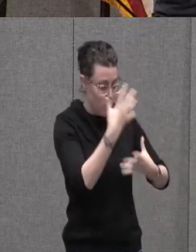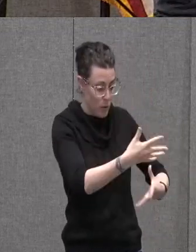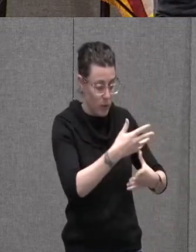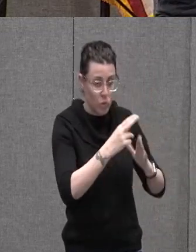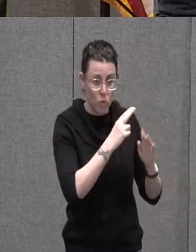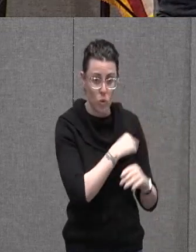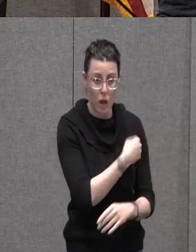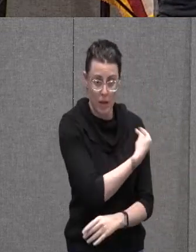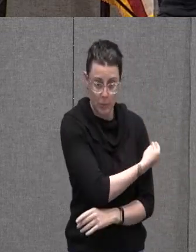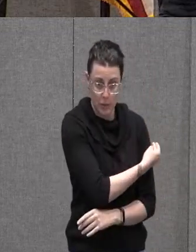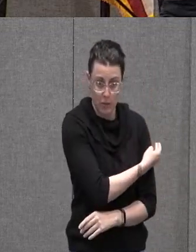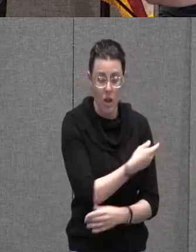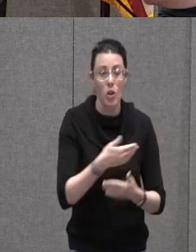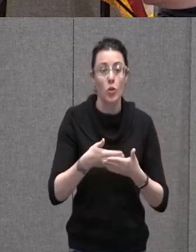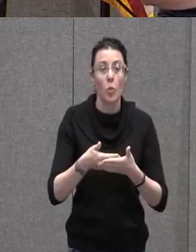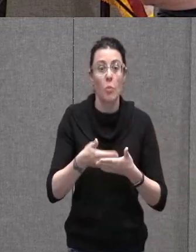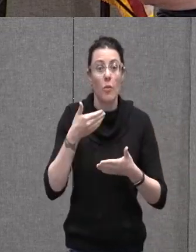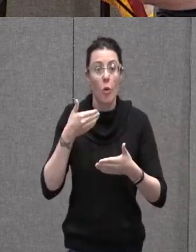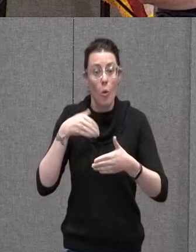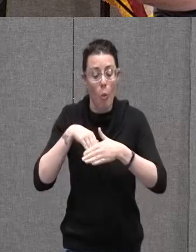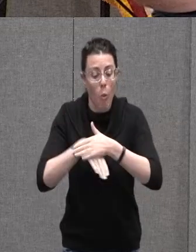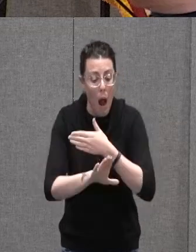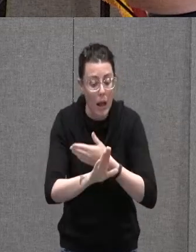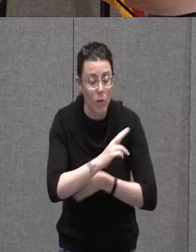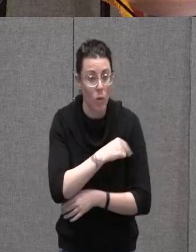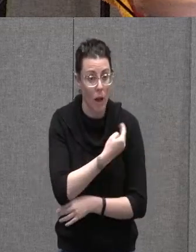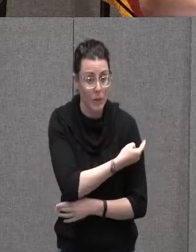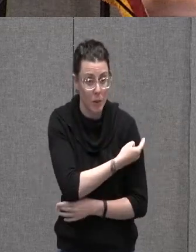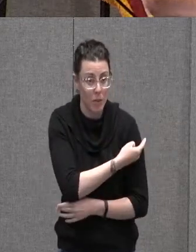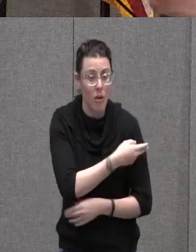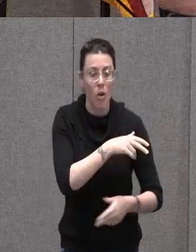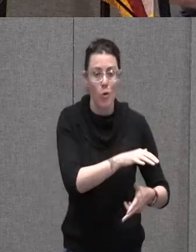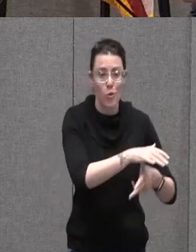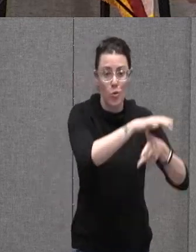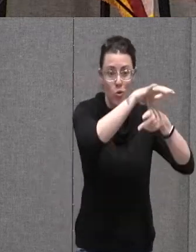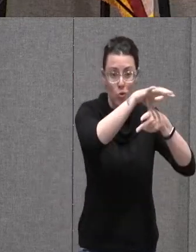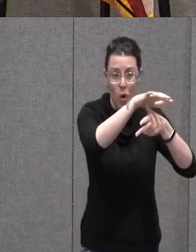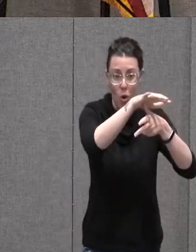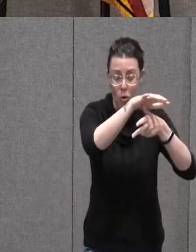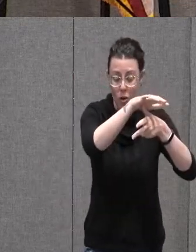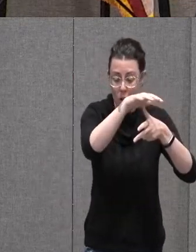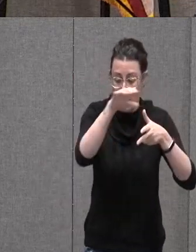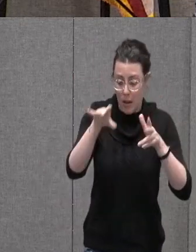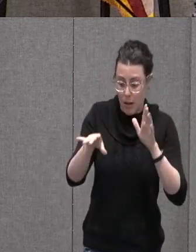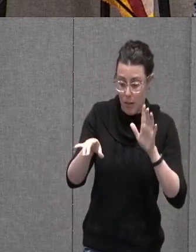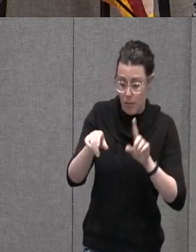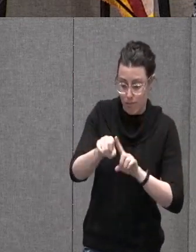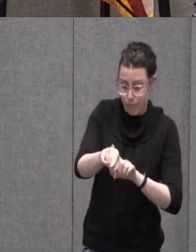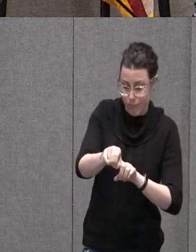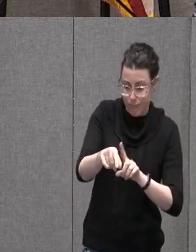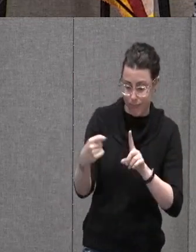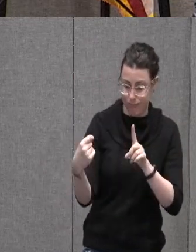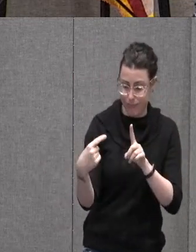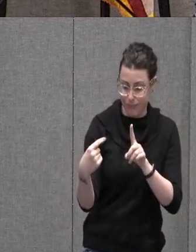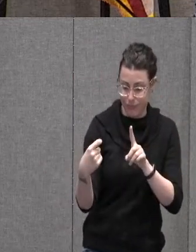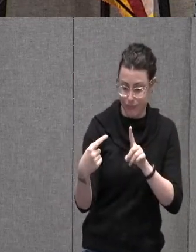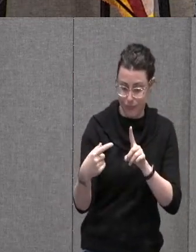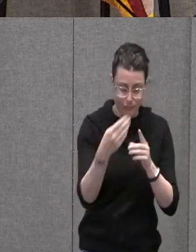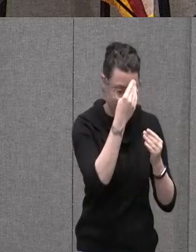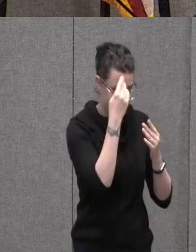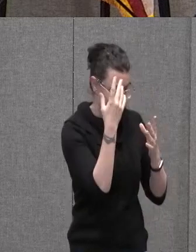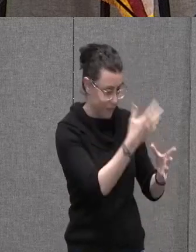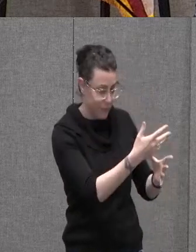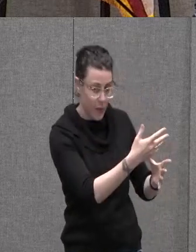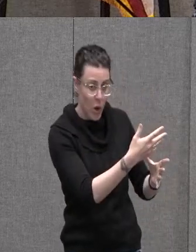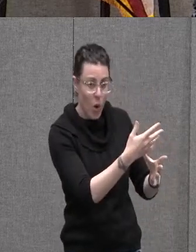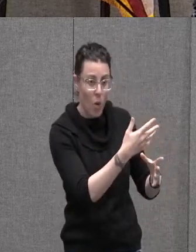before they go in, Before or they even oh, walk wow. into the hospital, the drone could help the doctors or the medical staff know what temperature the people